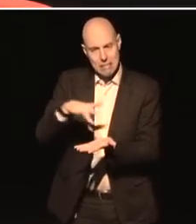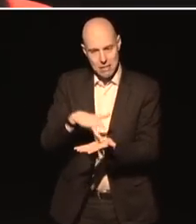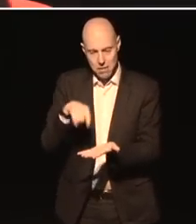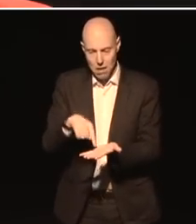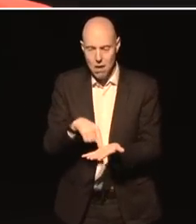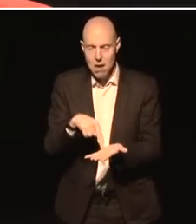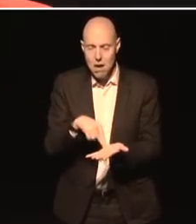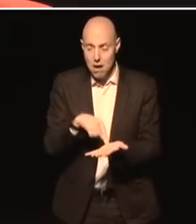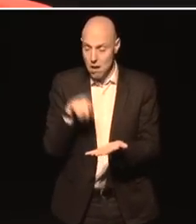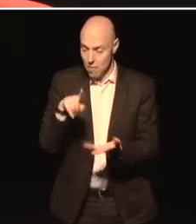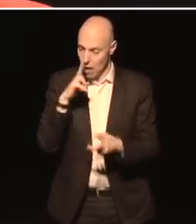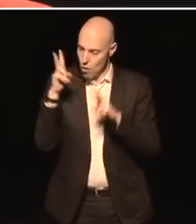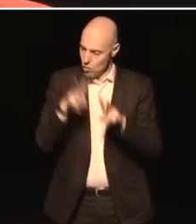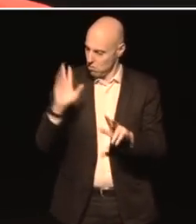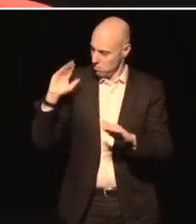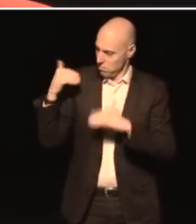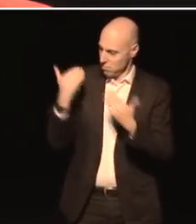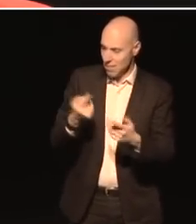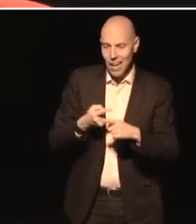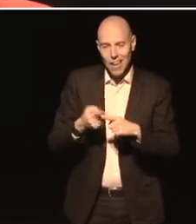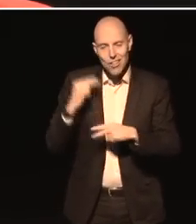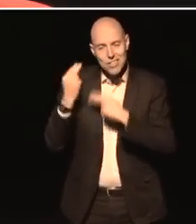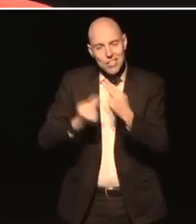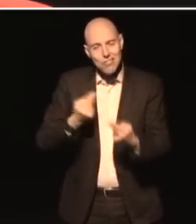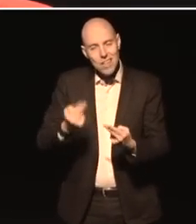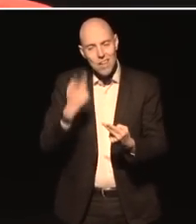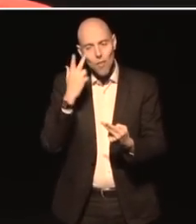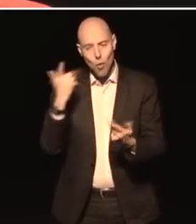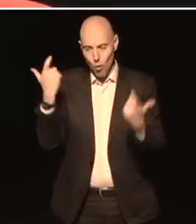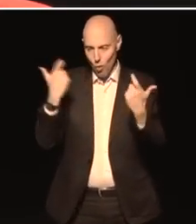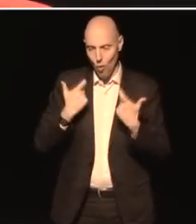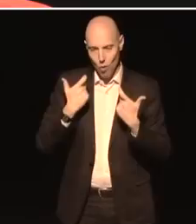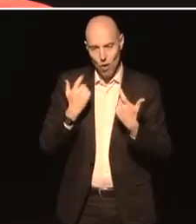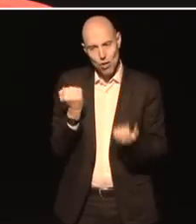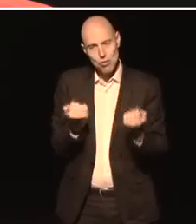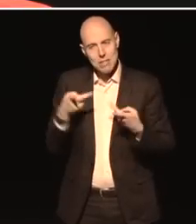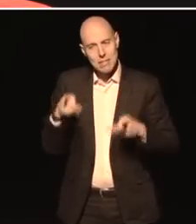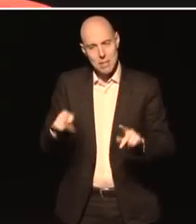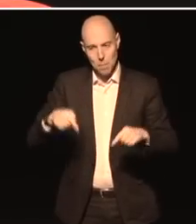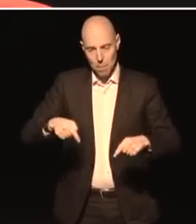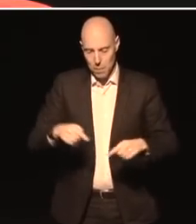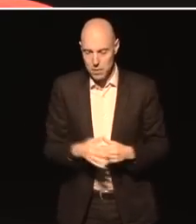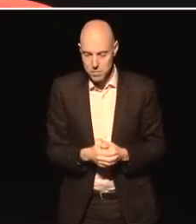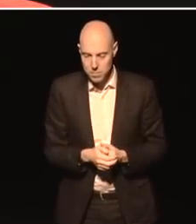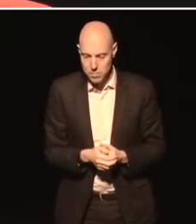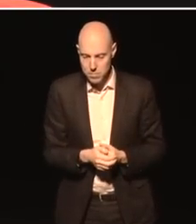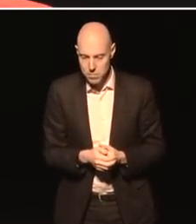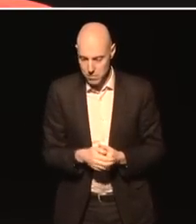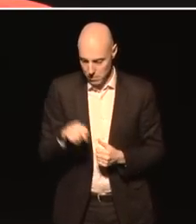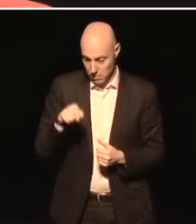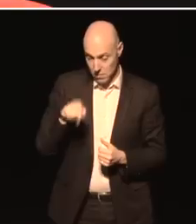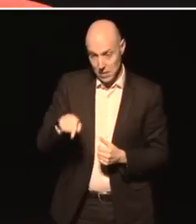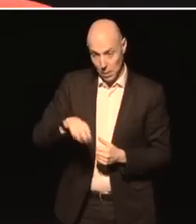English history around the justice system. And the opportunity they have is to engage a